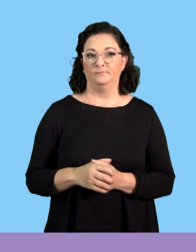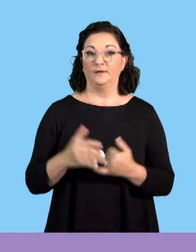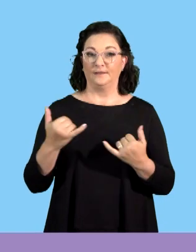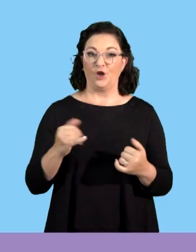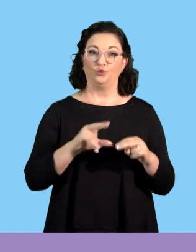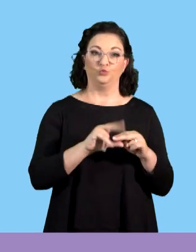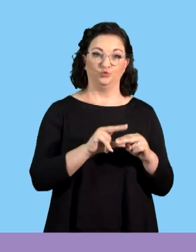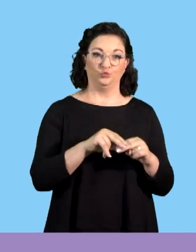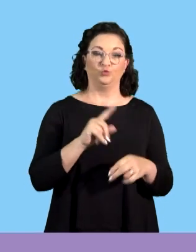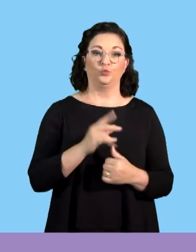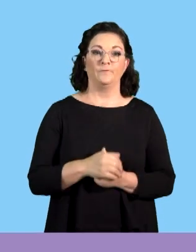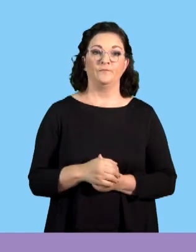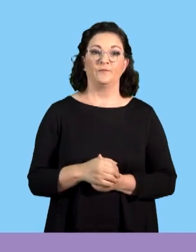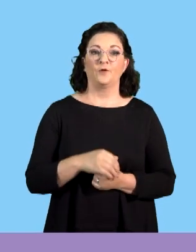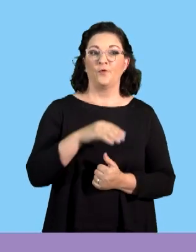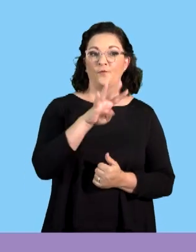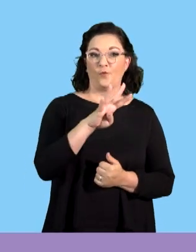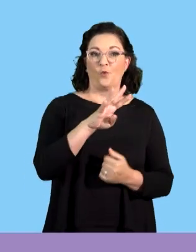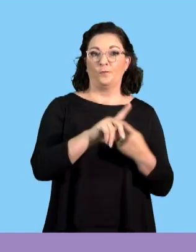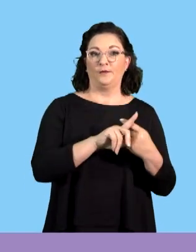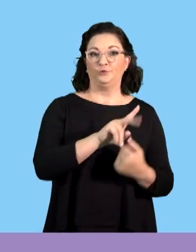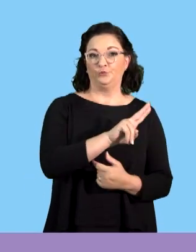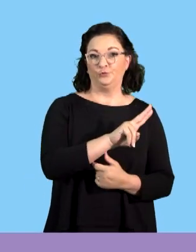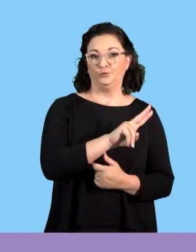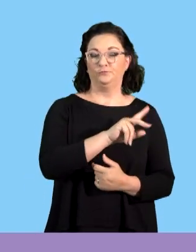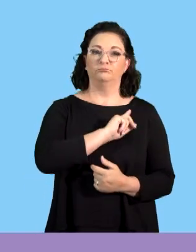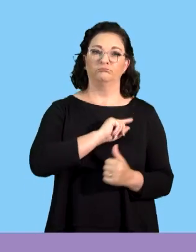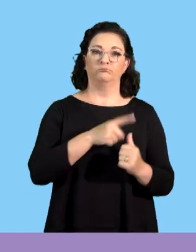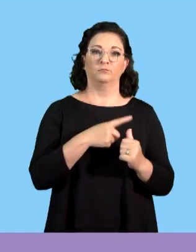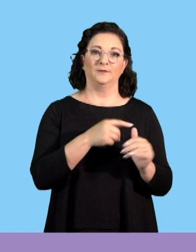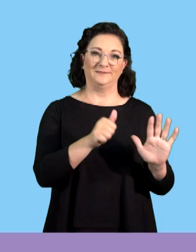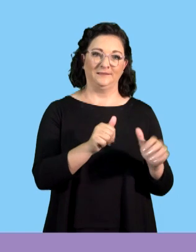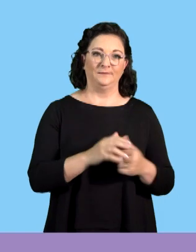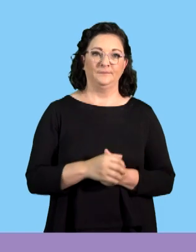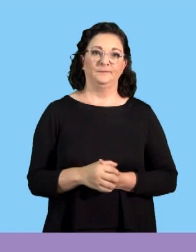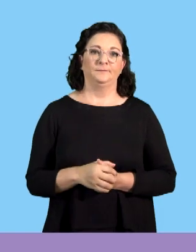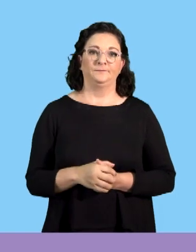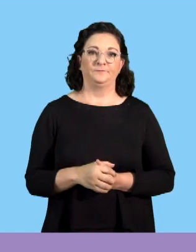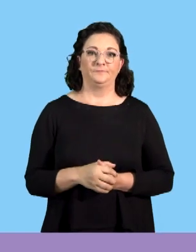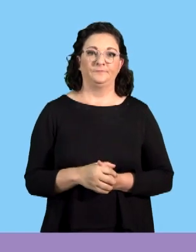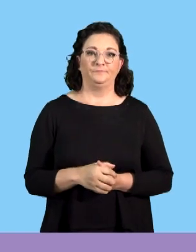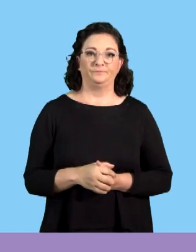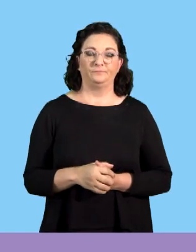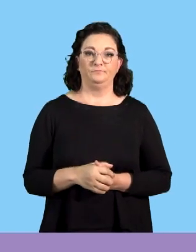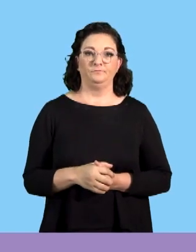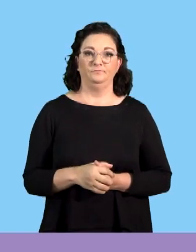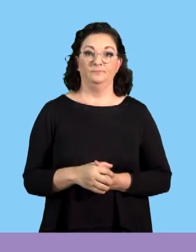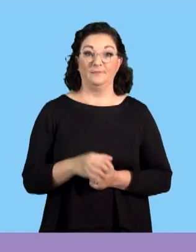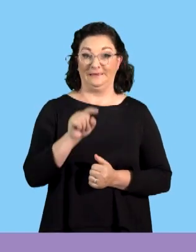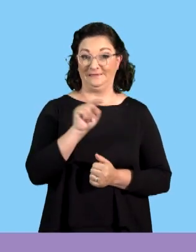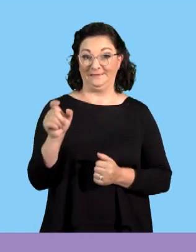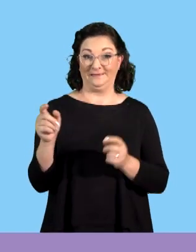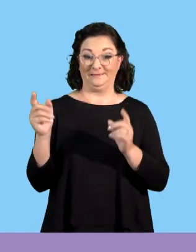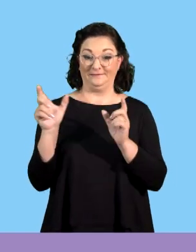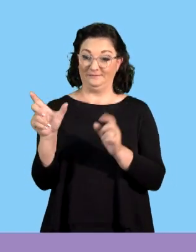add your units. This would be 4 plus 2, which gives you a 6. This is 6. Now, in all